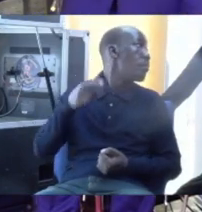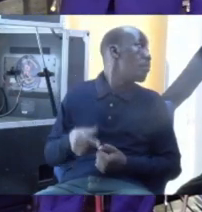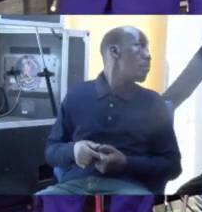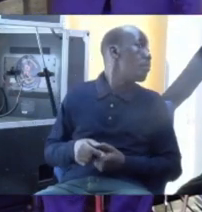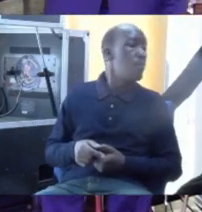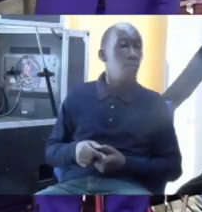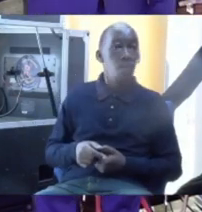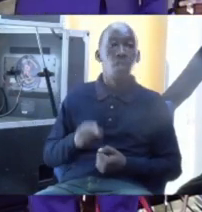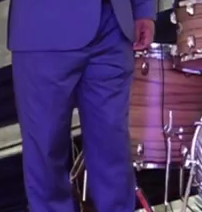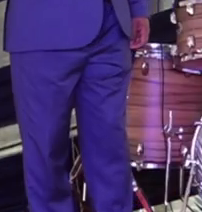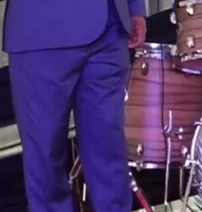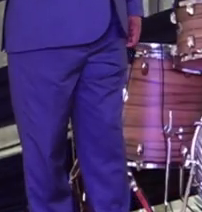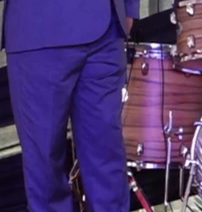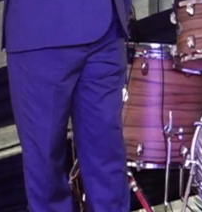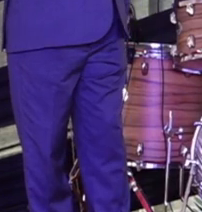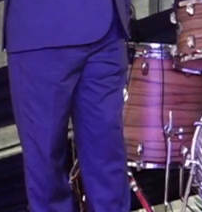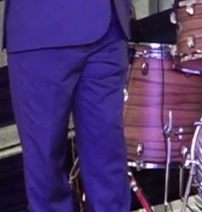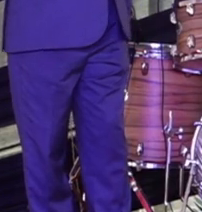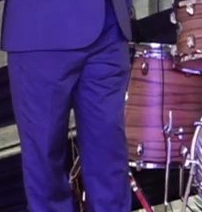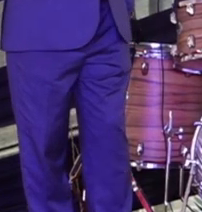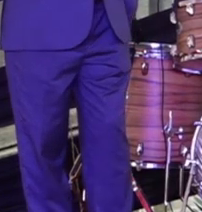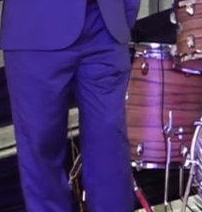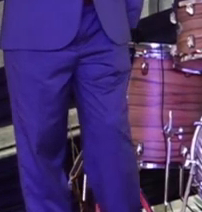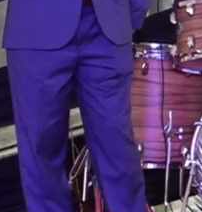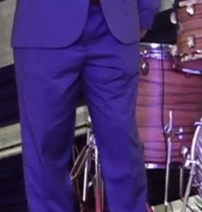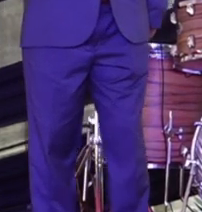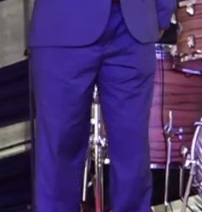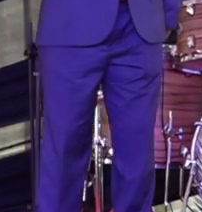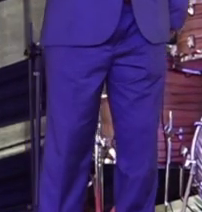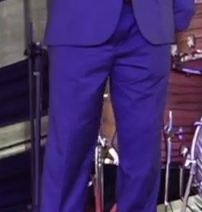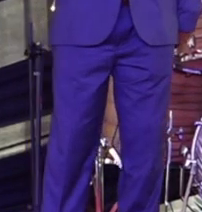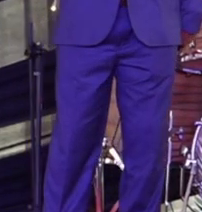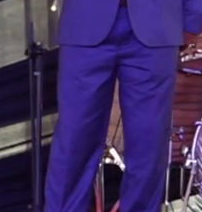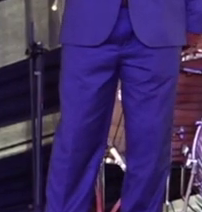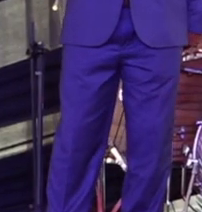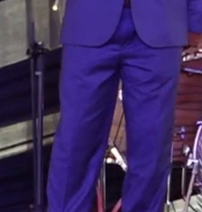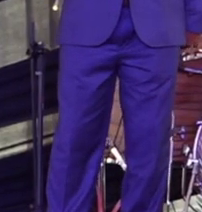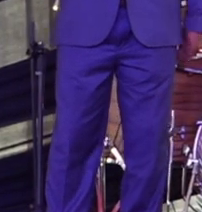Yeah. You need to go fast because I'll still deduct my time on your delay.